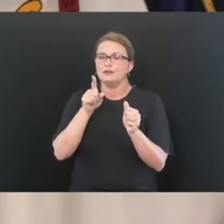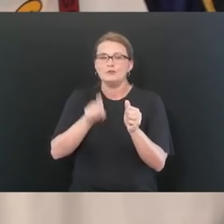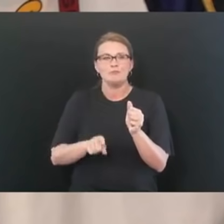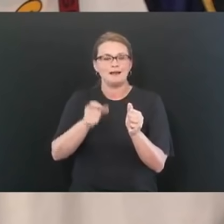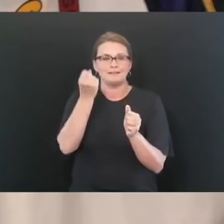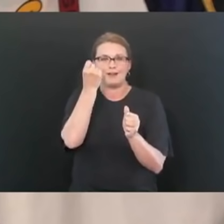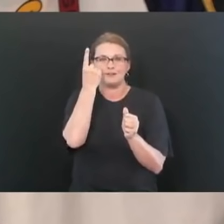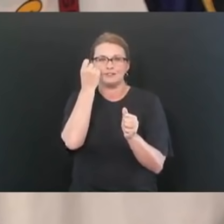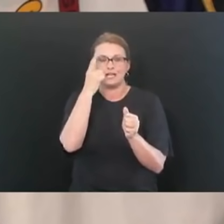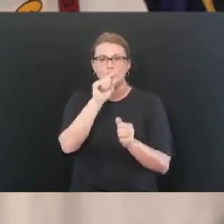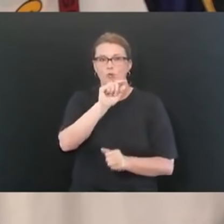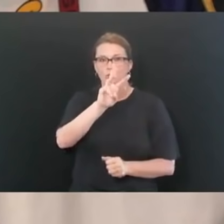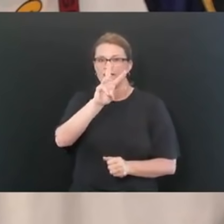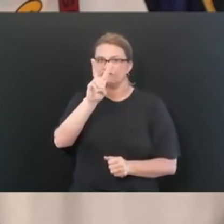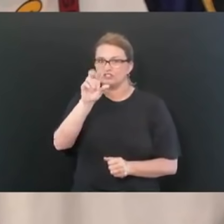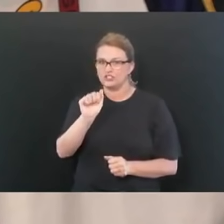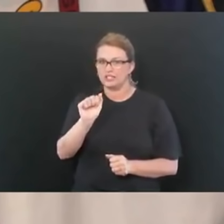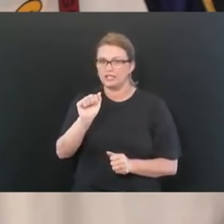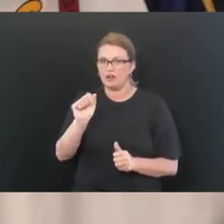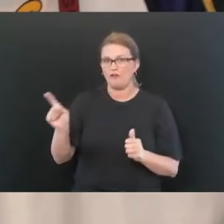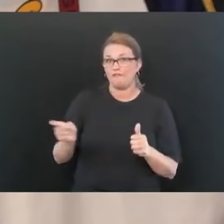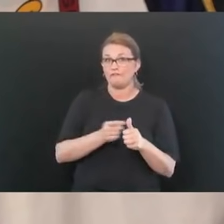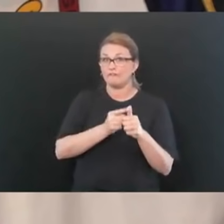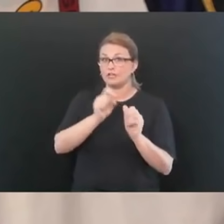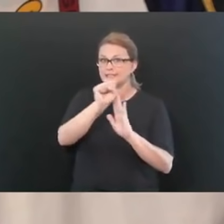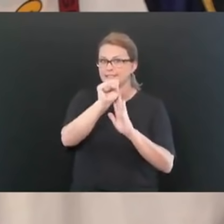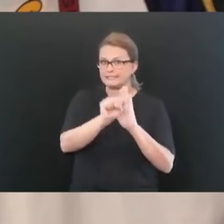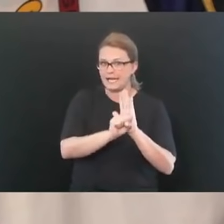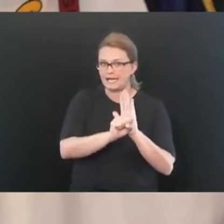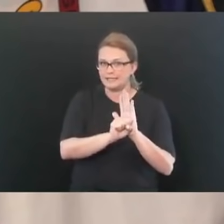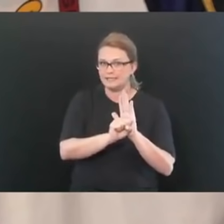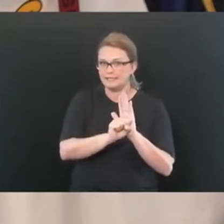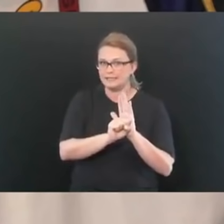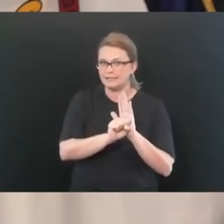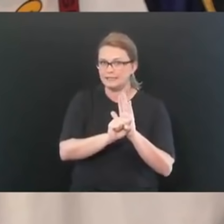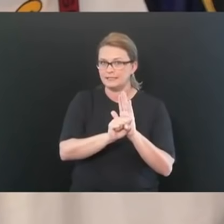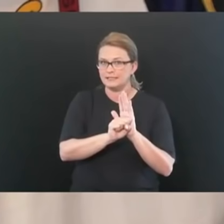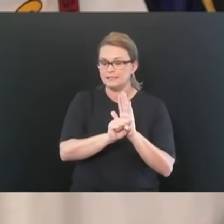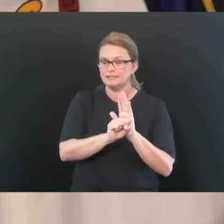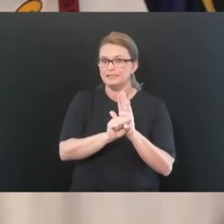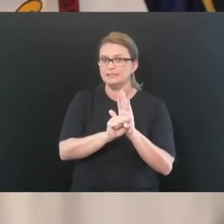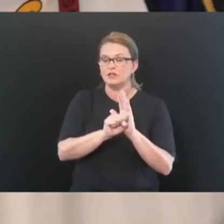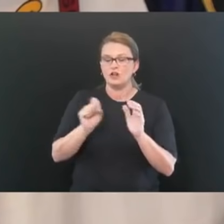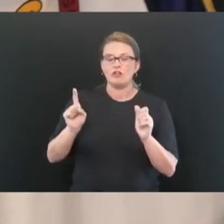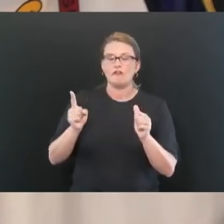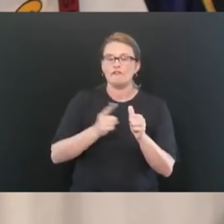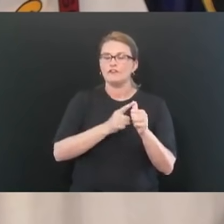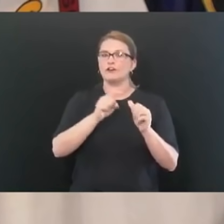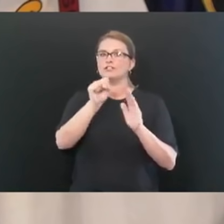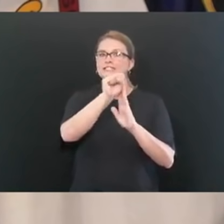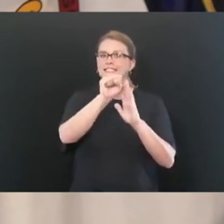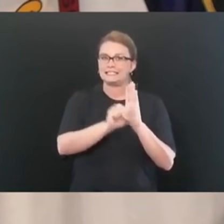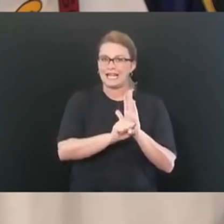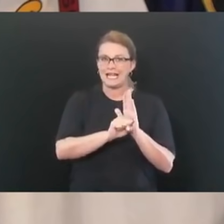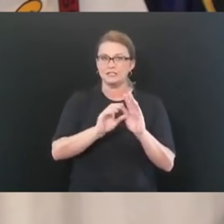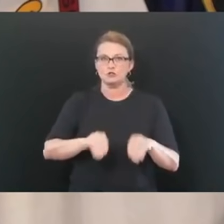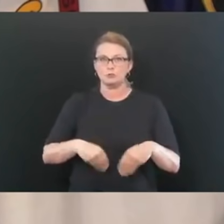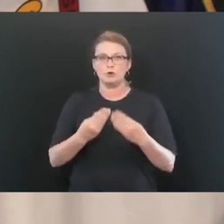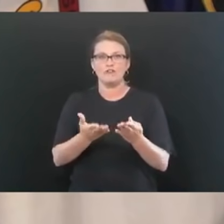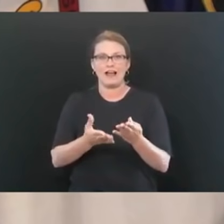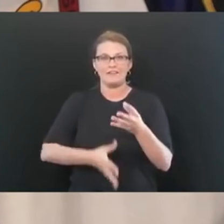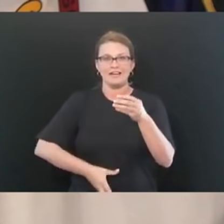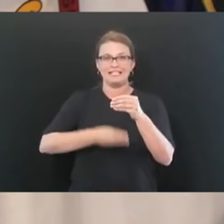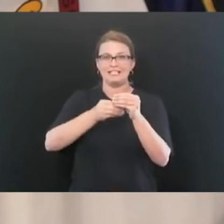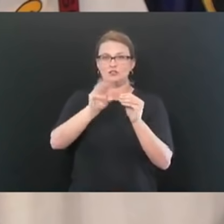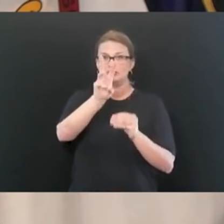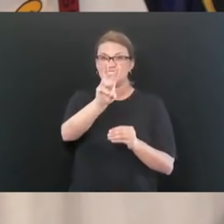that West Virginia was the first state, and I want to read this to make this right, the first state to provide the additional